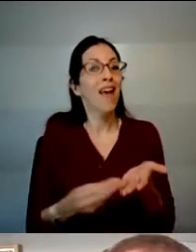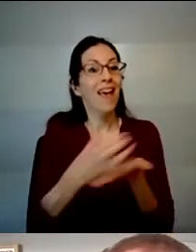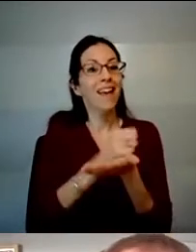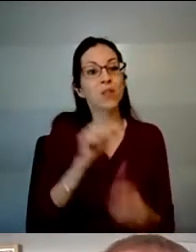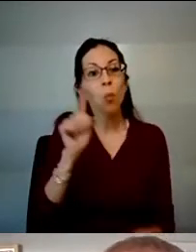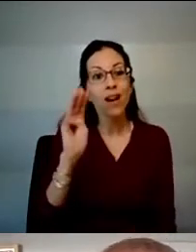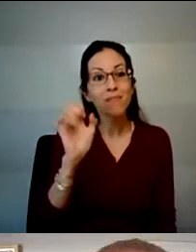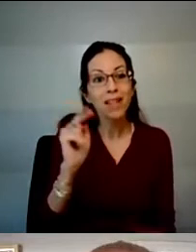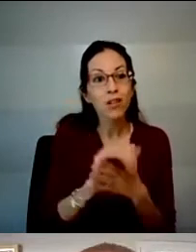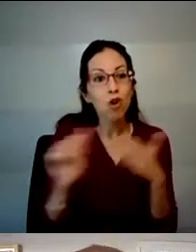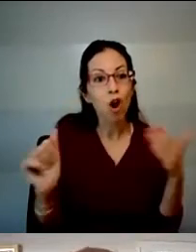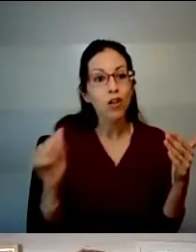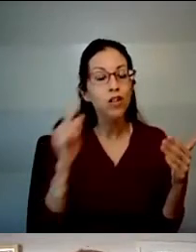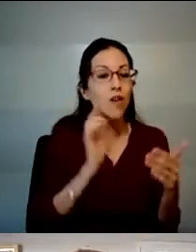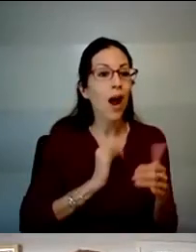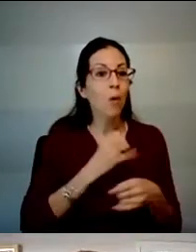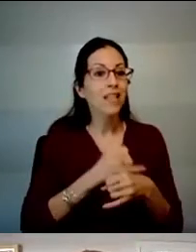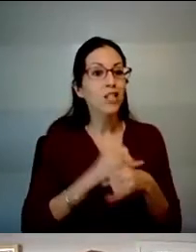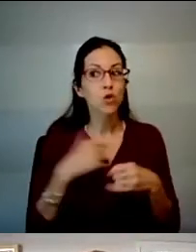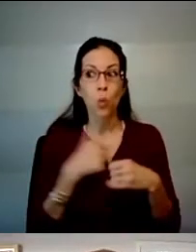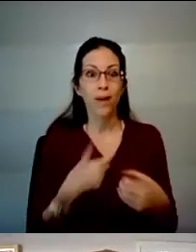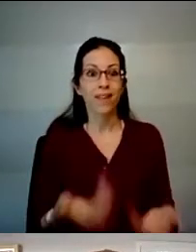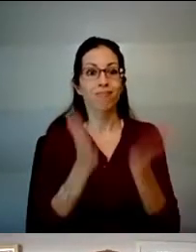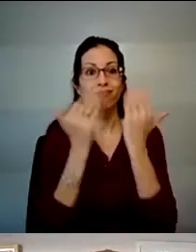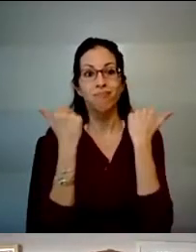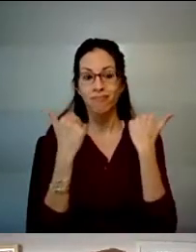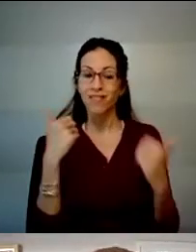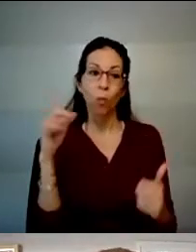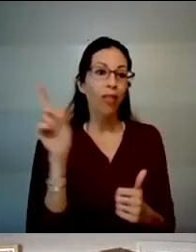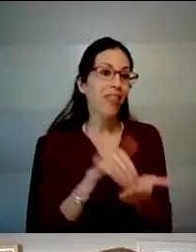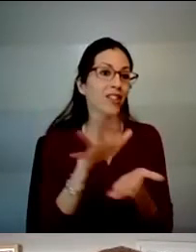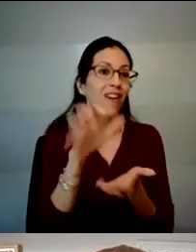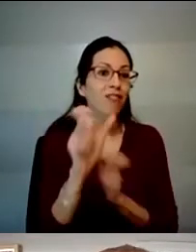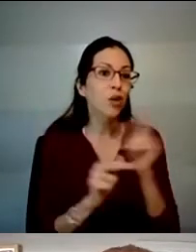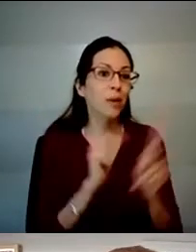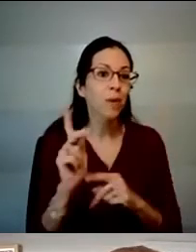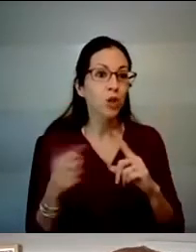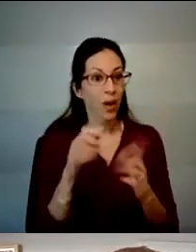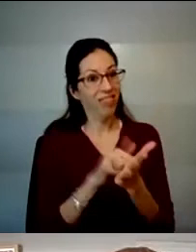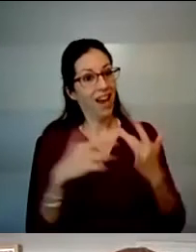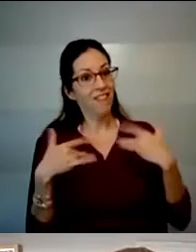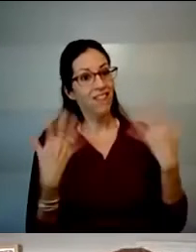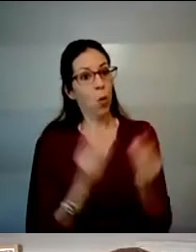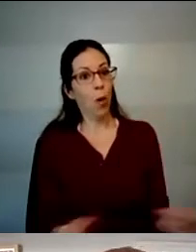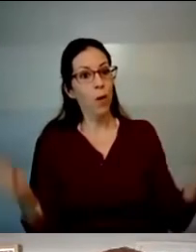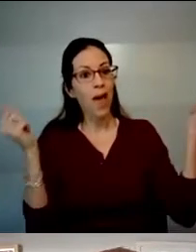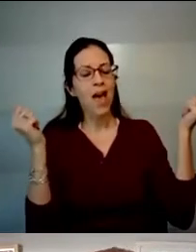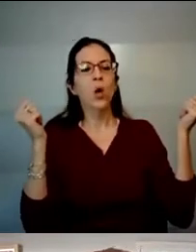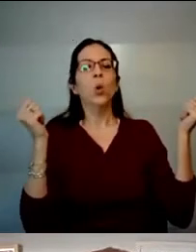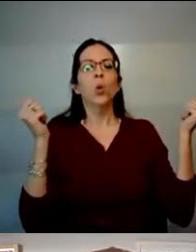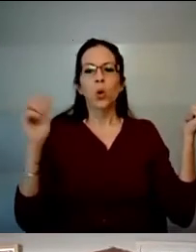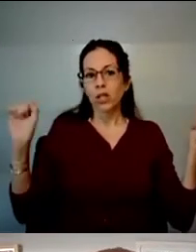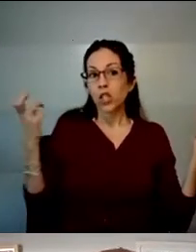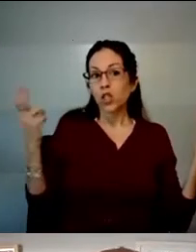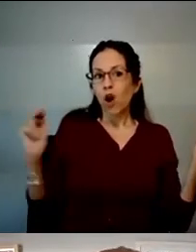welcome 1500 people. So when that kind of went away, you know, Sean talked a little bit about the impact